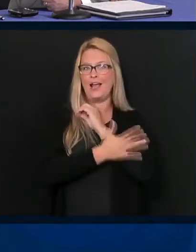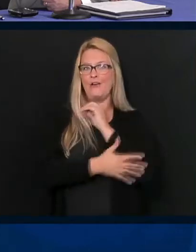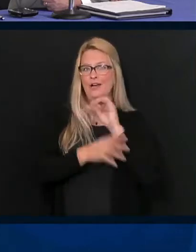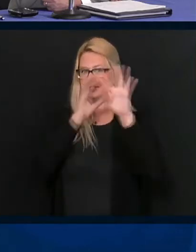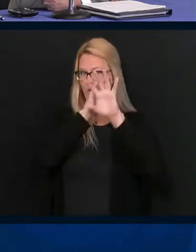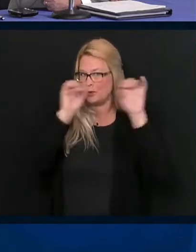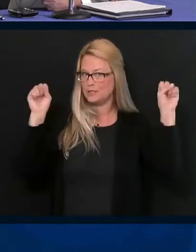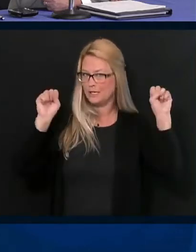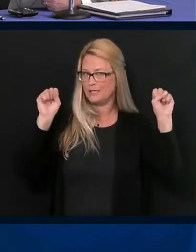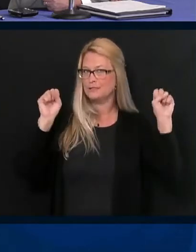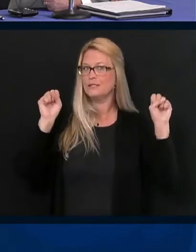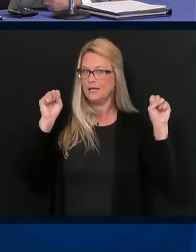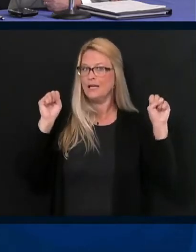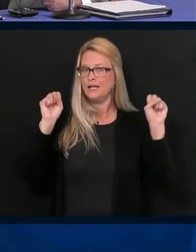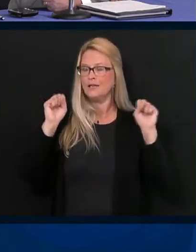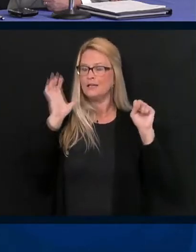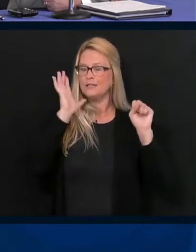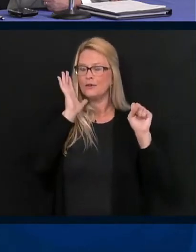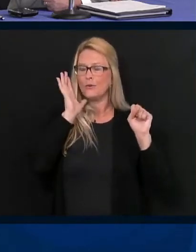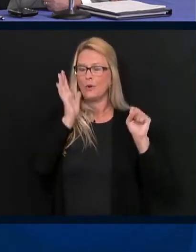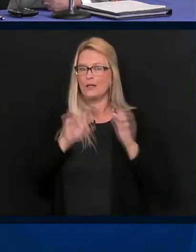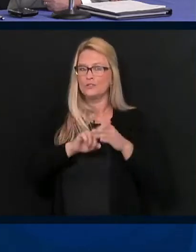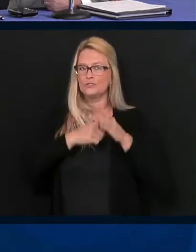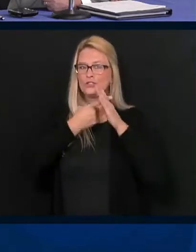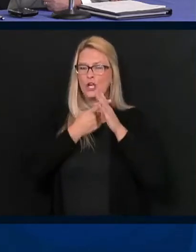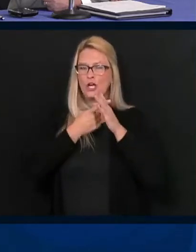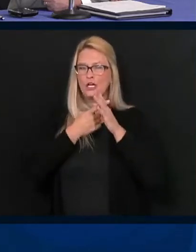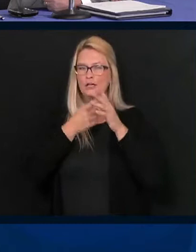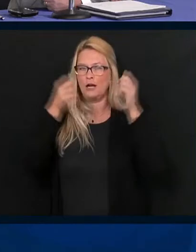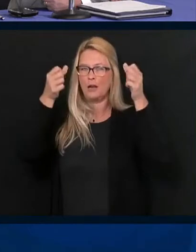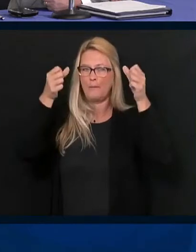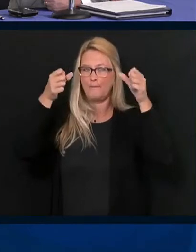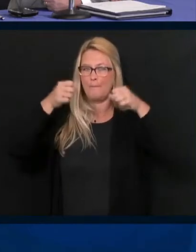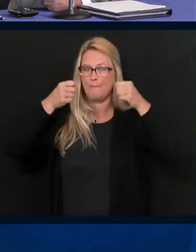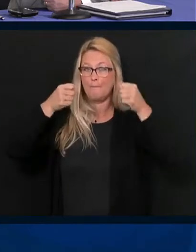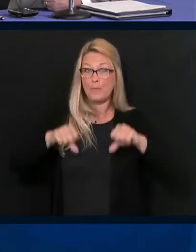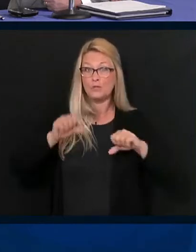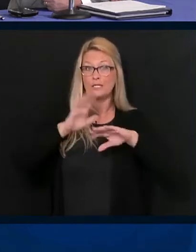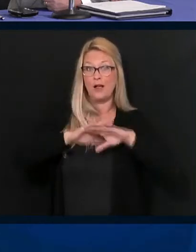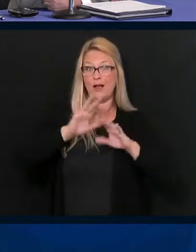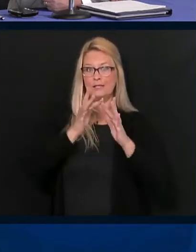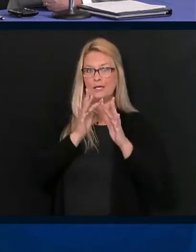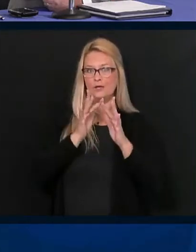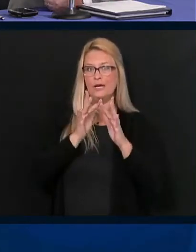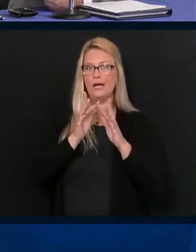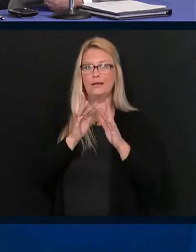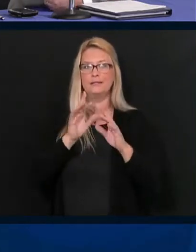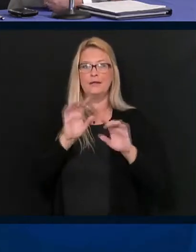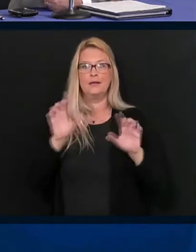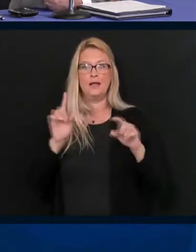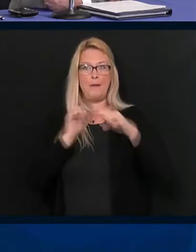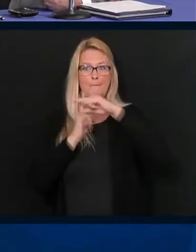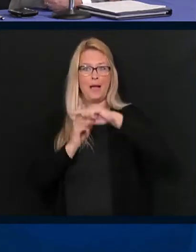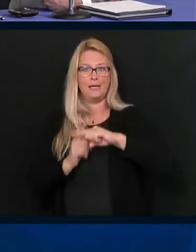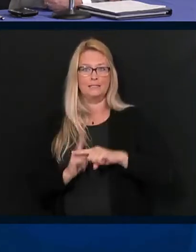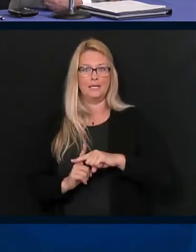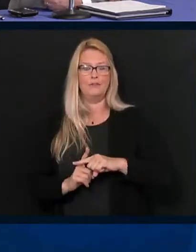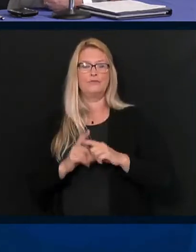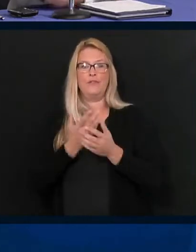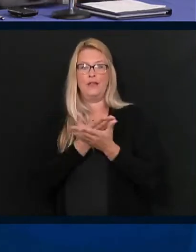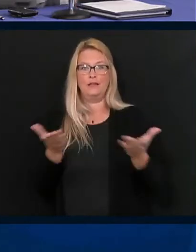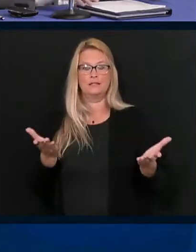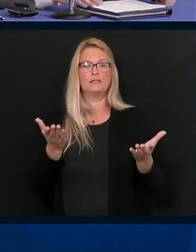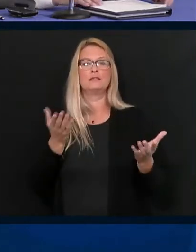to also begin looking at how we can track and post ongoing cases. I think when folks see this map, they may say,